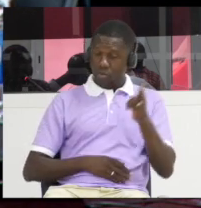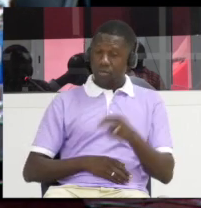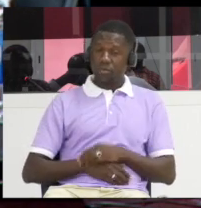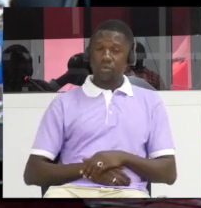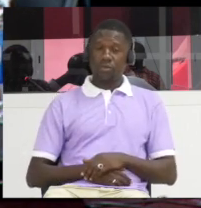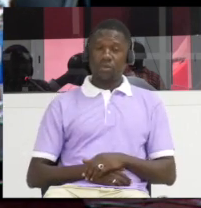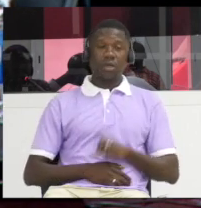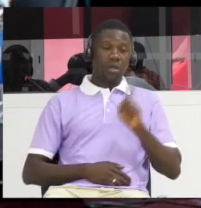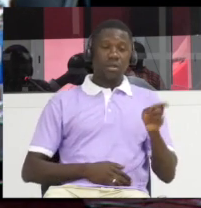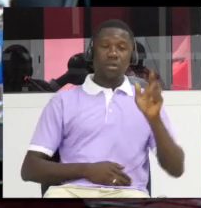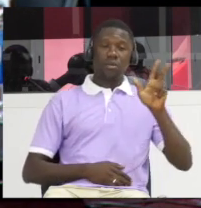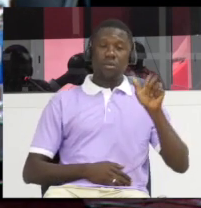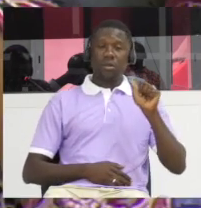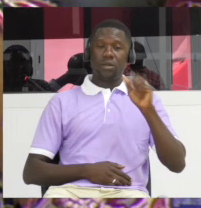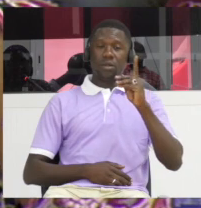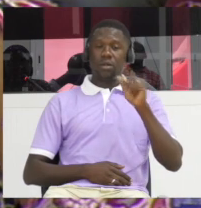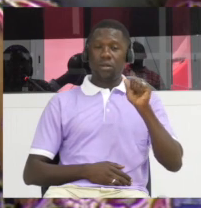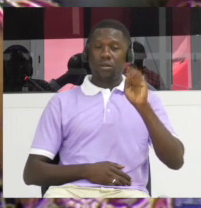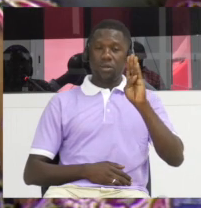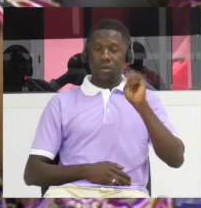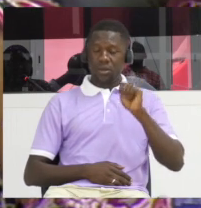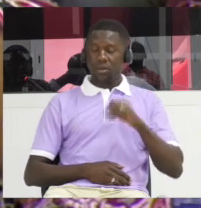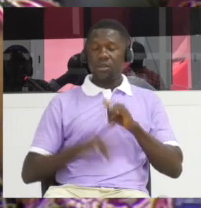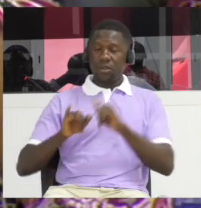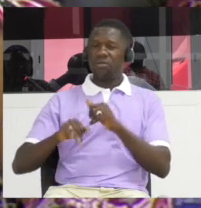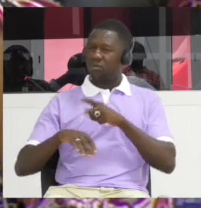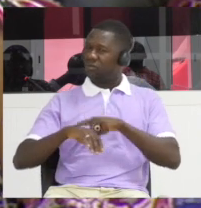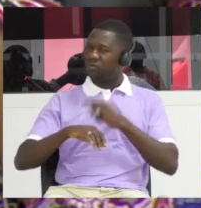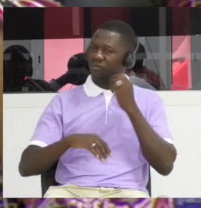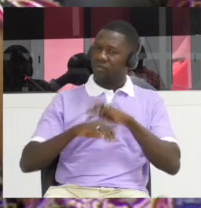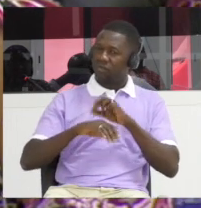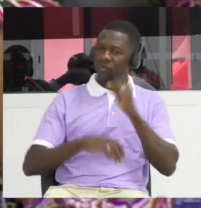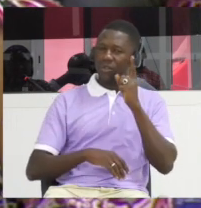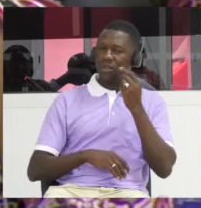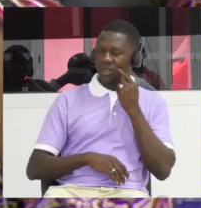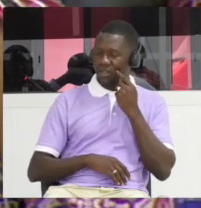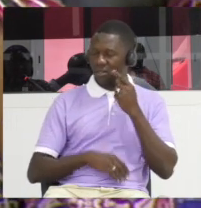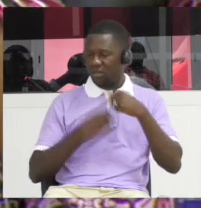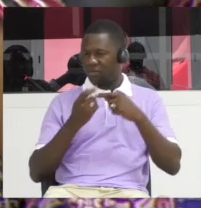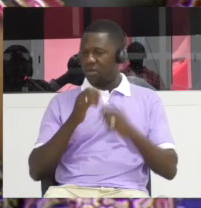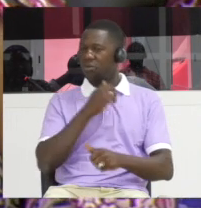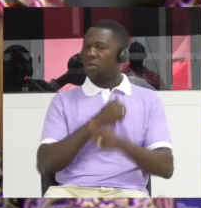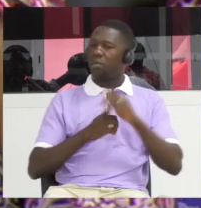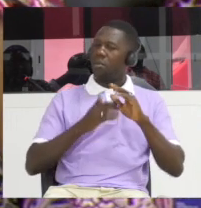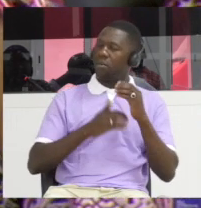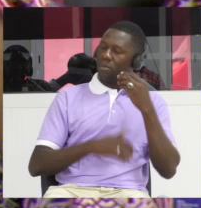residence. Gwadebe stayed for a few days, I think a couple of days, and then went back to